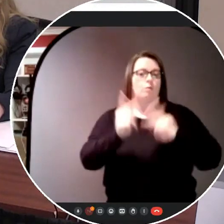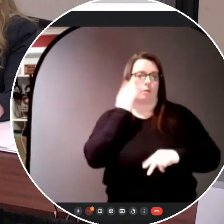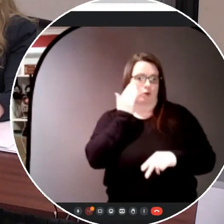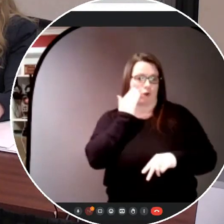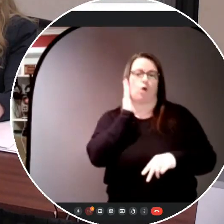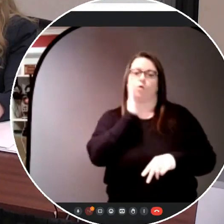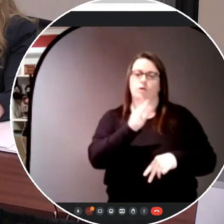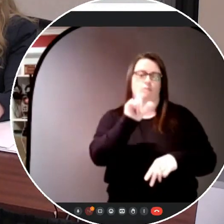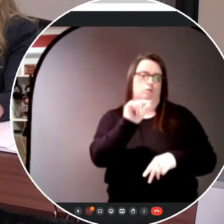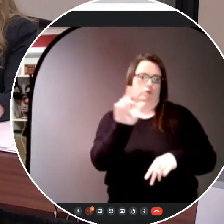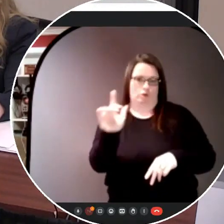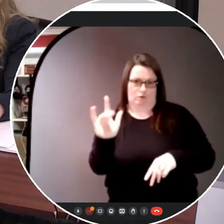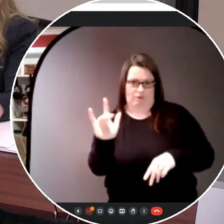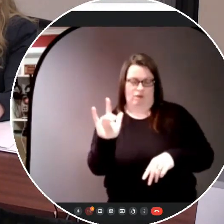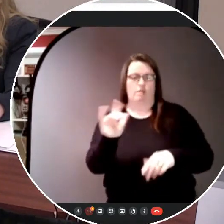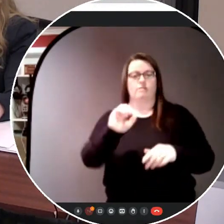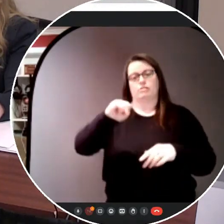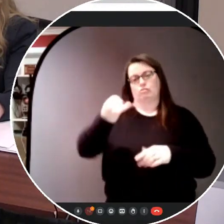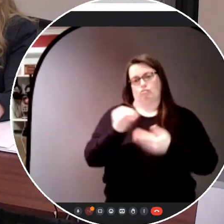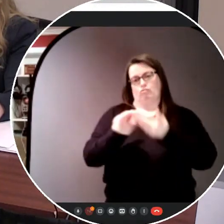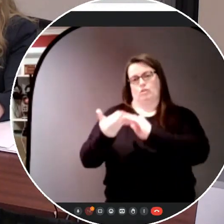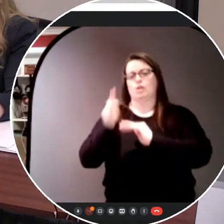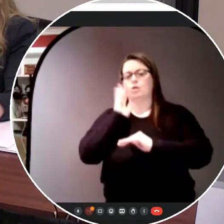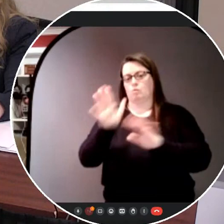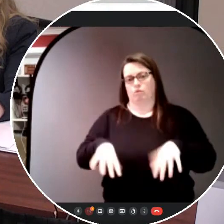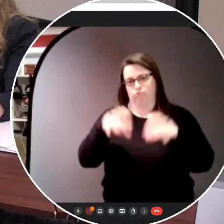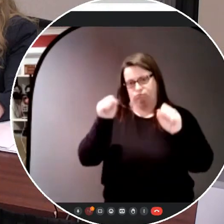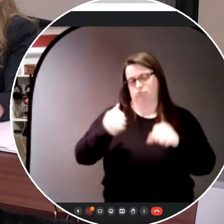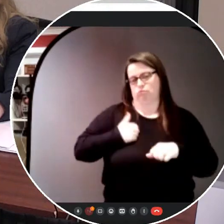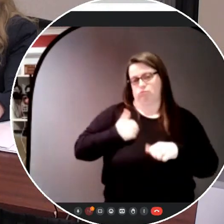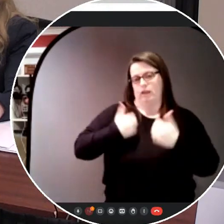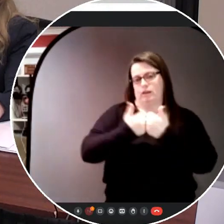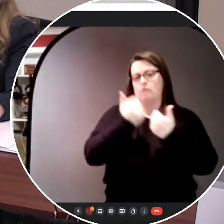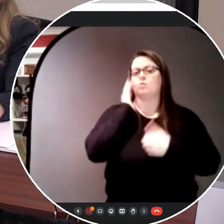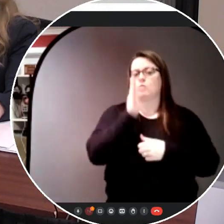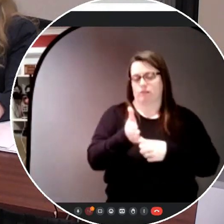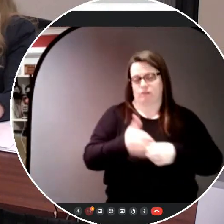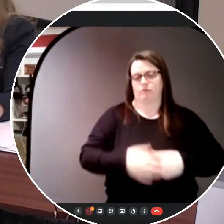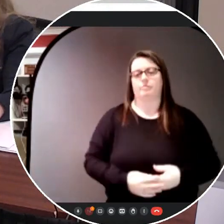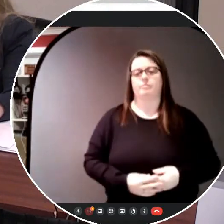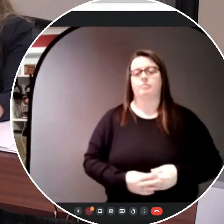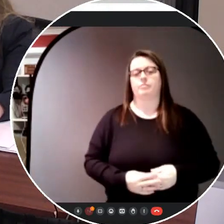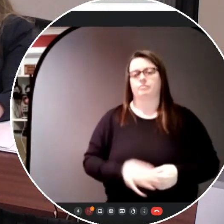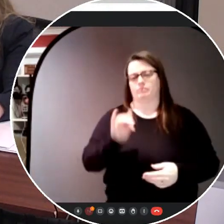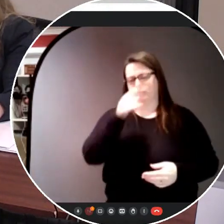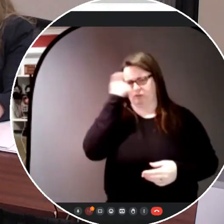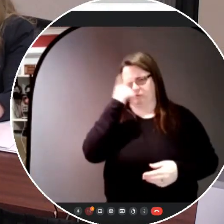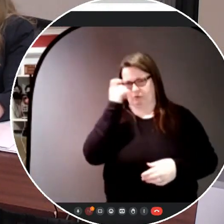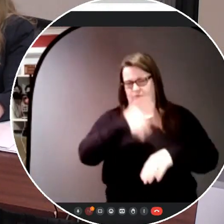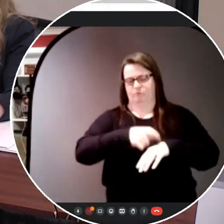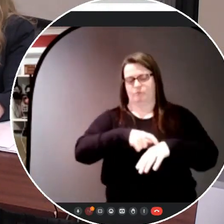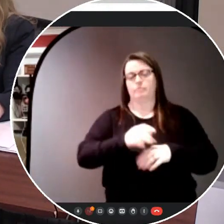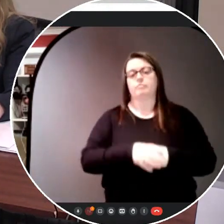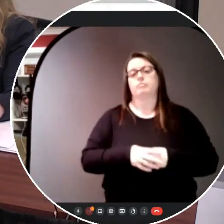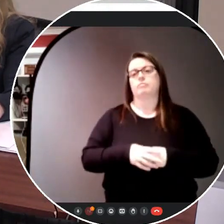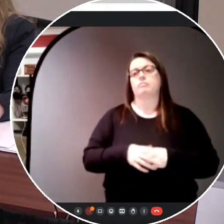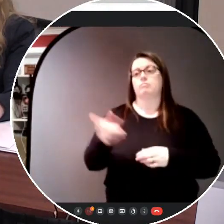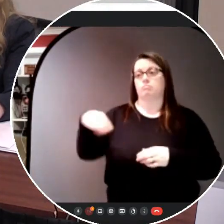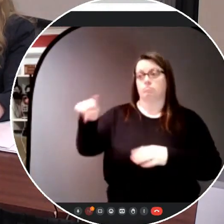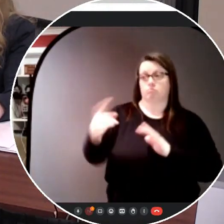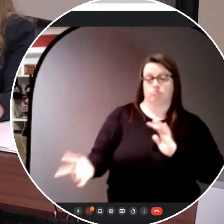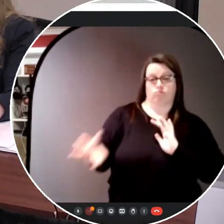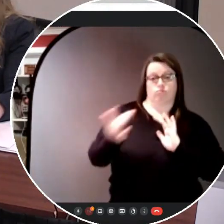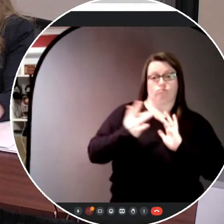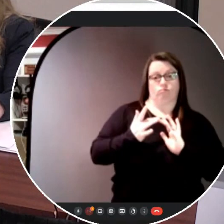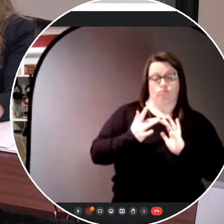City of St. John's will be host for the Canada Games again, the Summer Games. And we have been approached to lease some